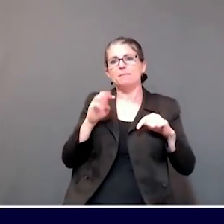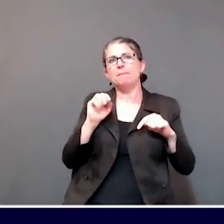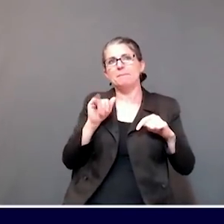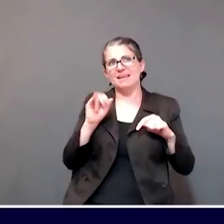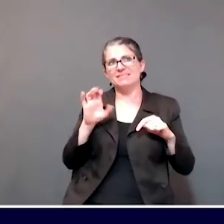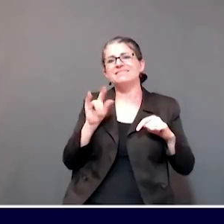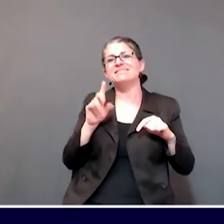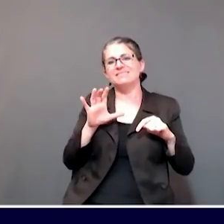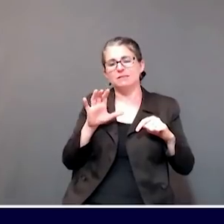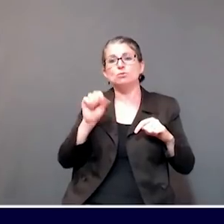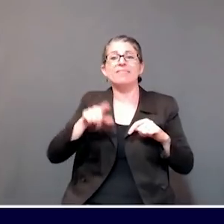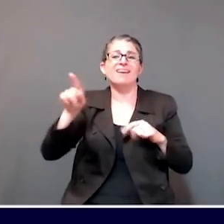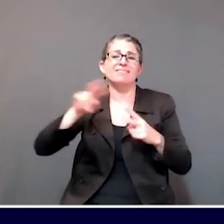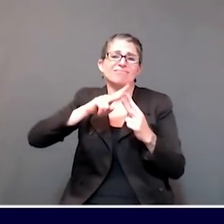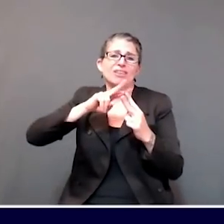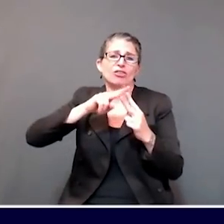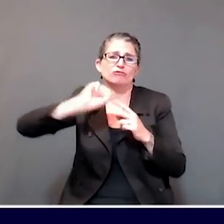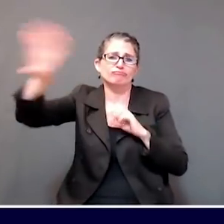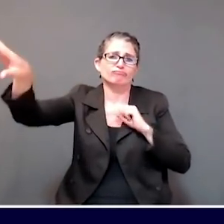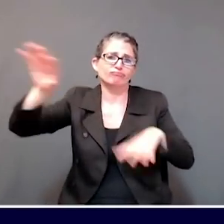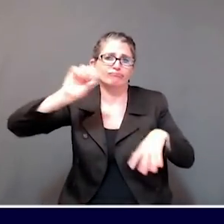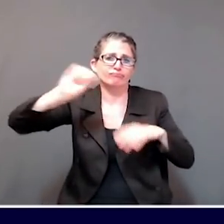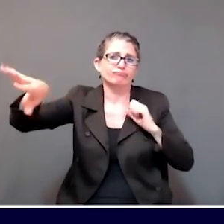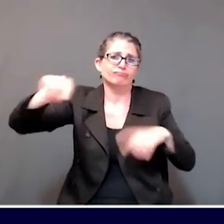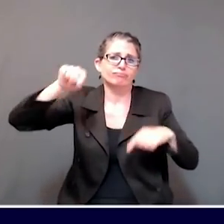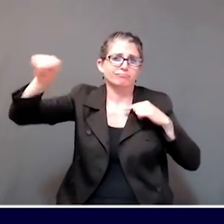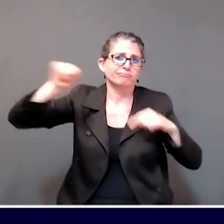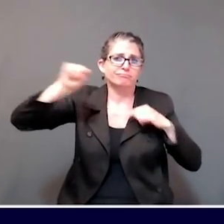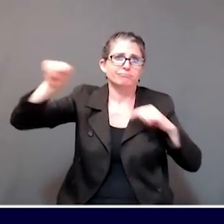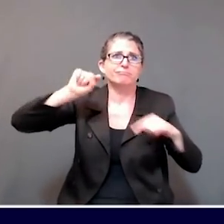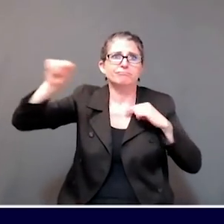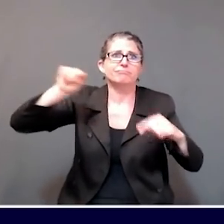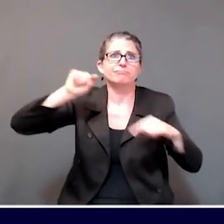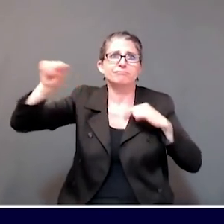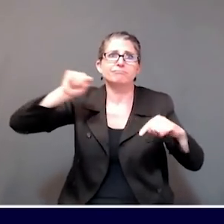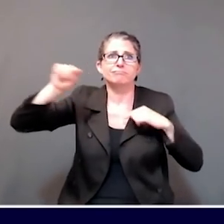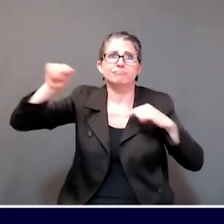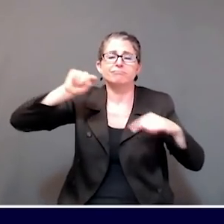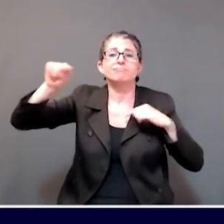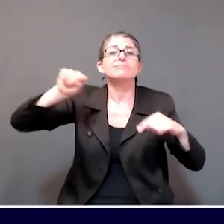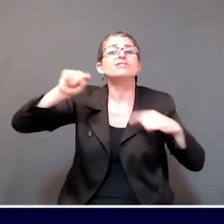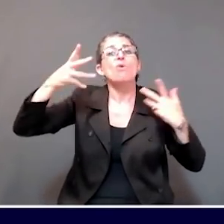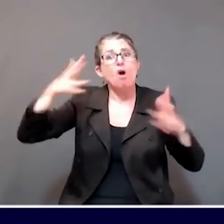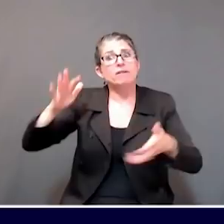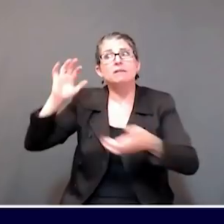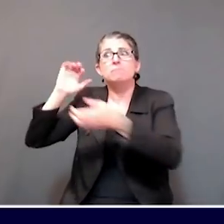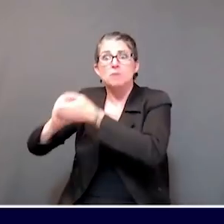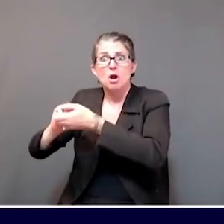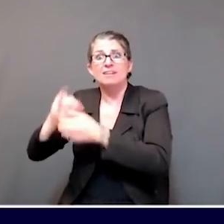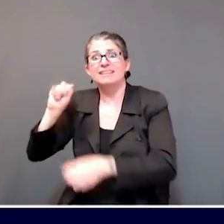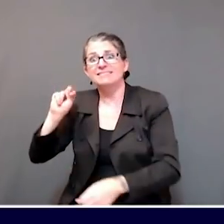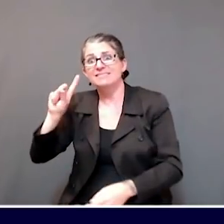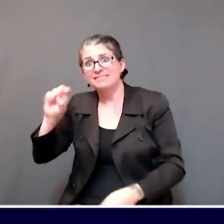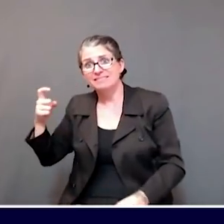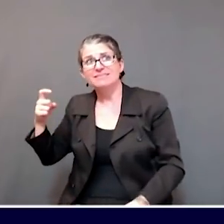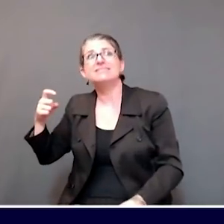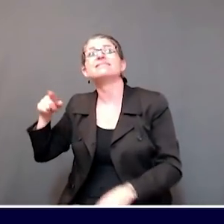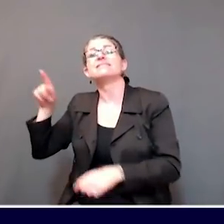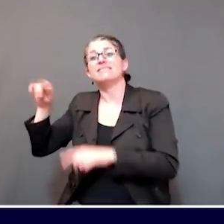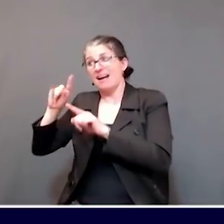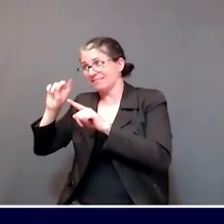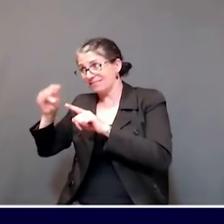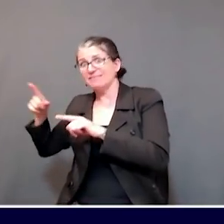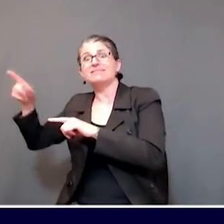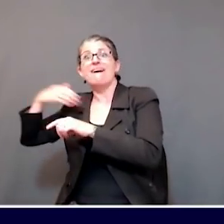continue to have our doors open to additional organizations that may be willing to make sure that people throughout the state of Maine have that